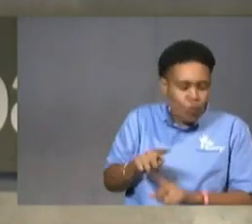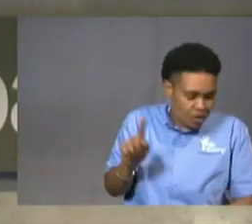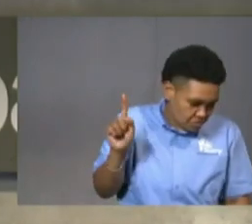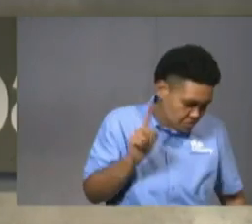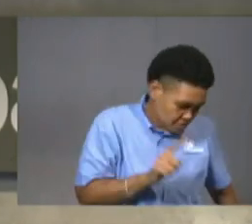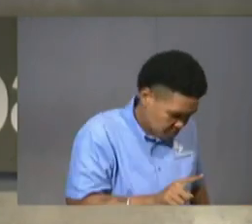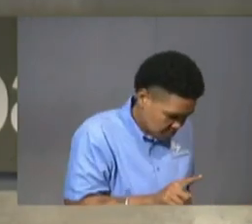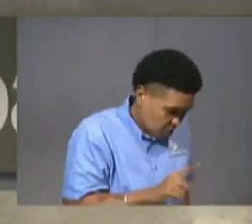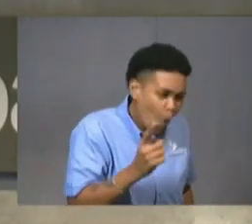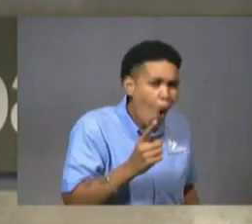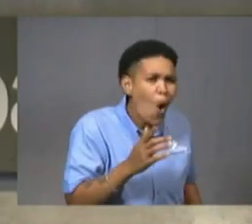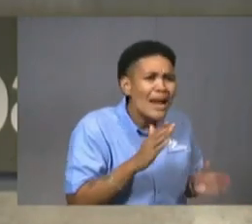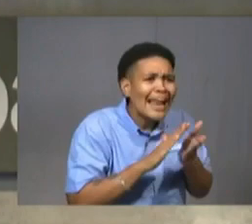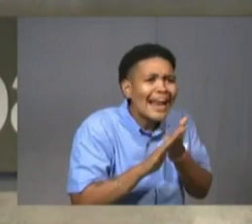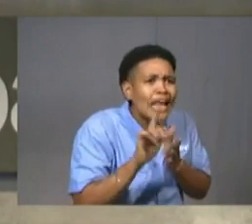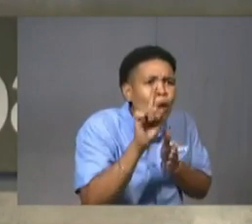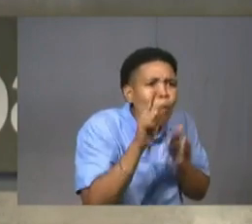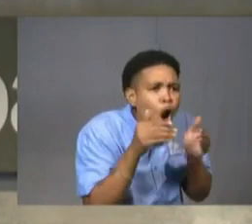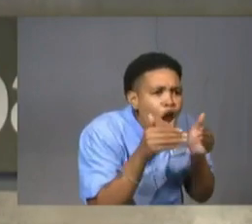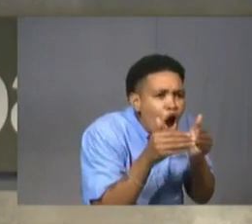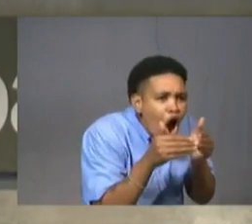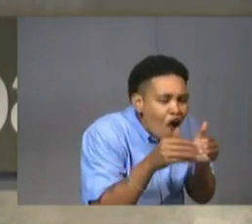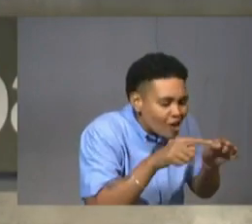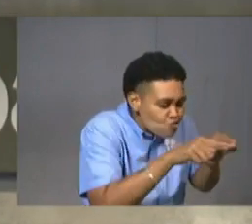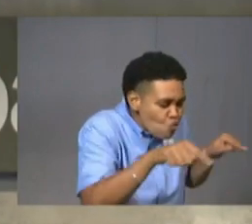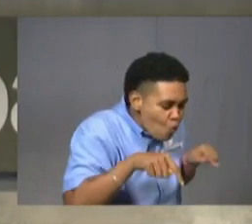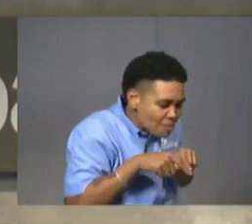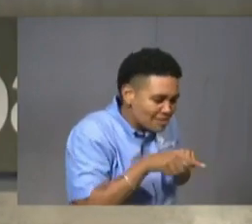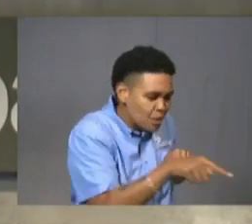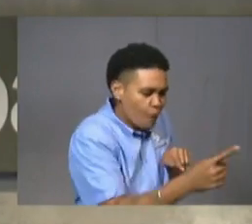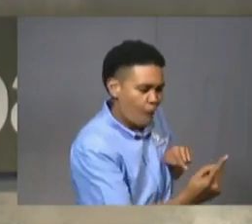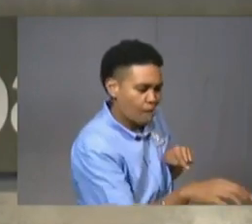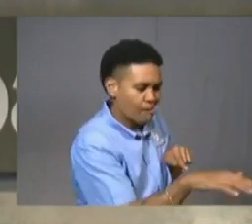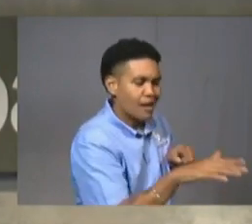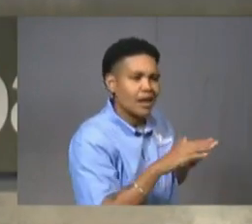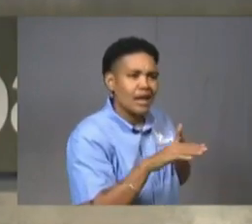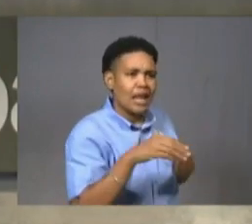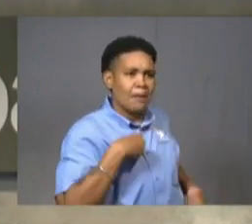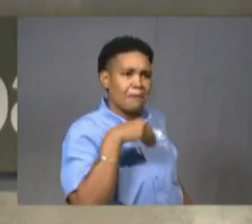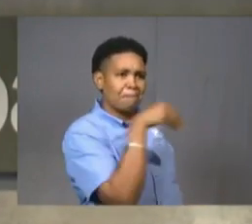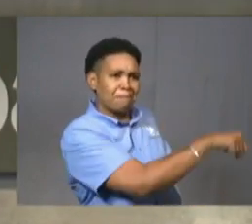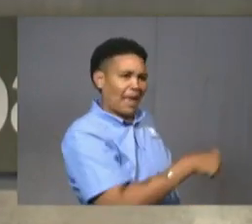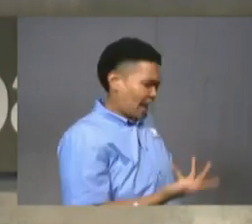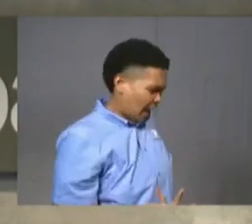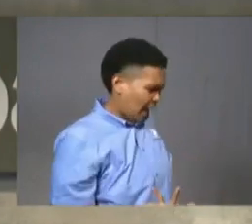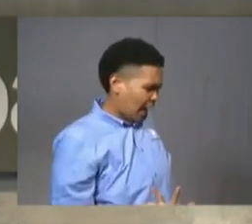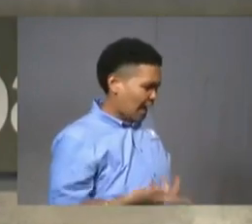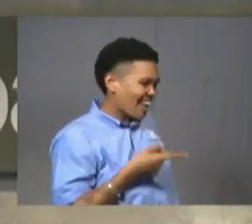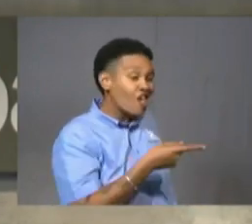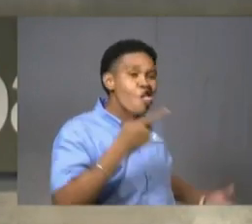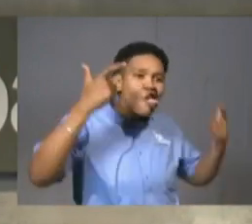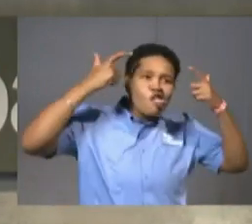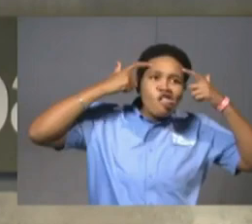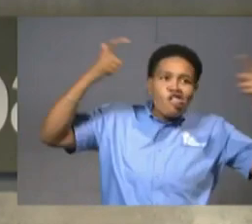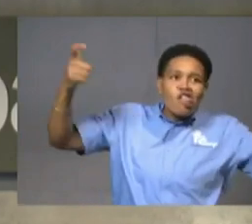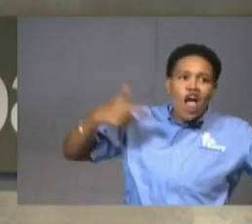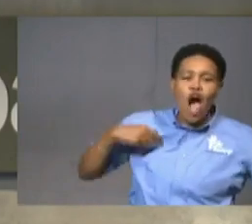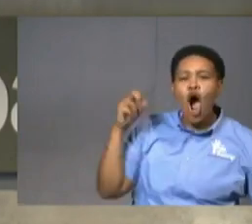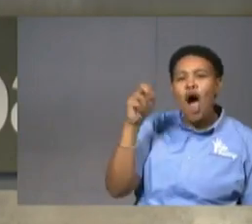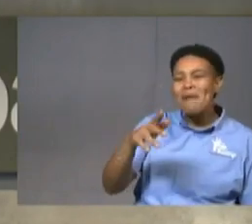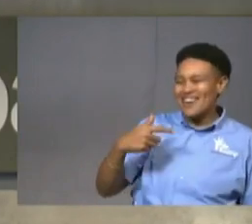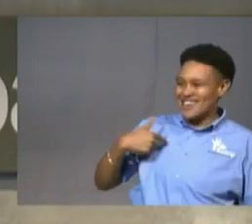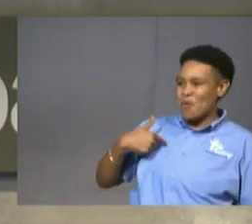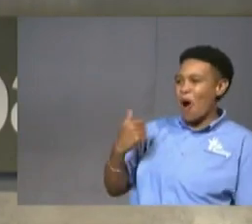only cleaned a corner of the room, and you pay them anyway, and they have the audacity to come back and say, hire